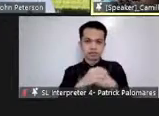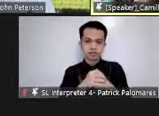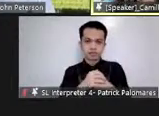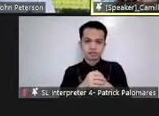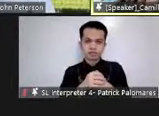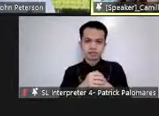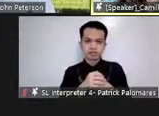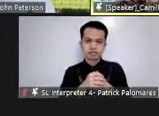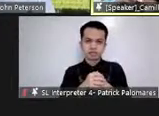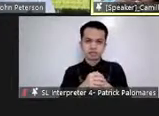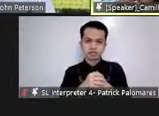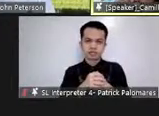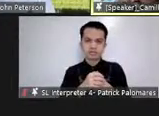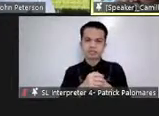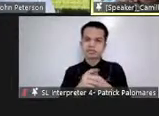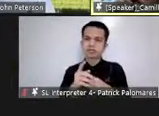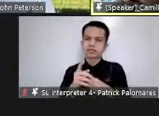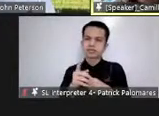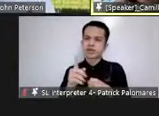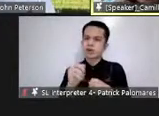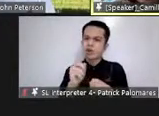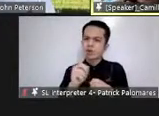Sorry, what fibers po?